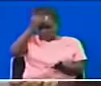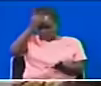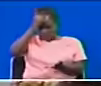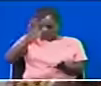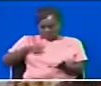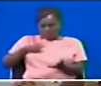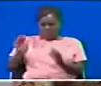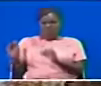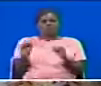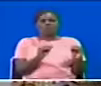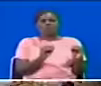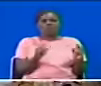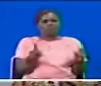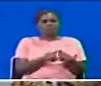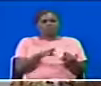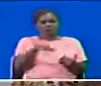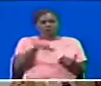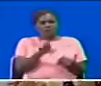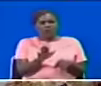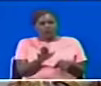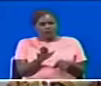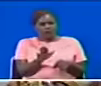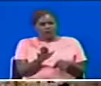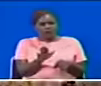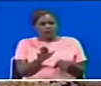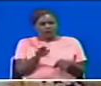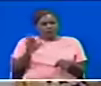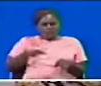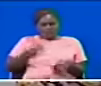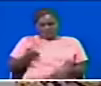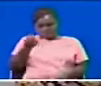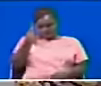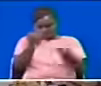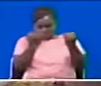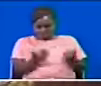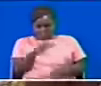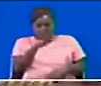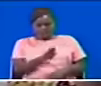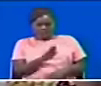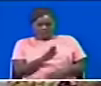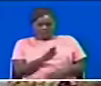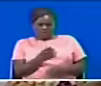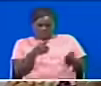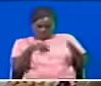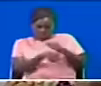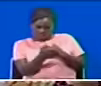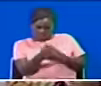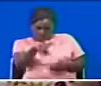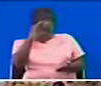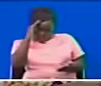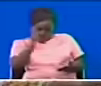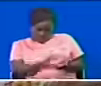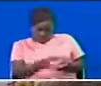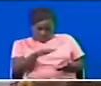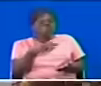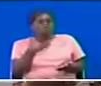moved. They are also very bright. They are women who understand their needs. So if you go there and you believe that you